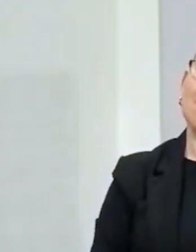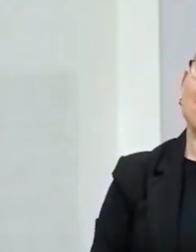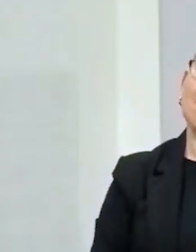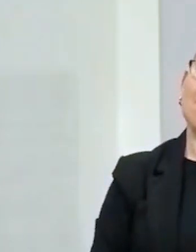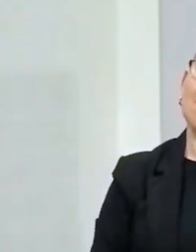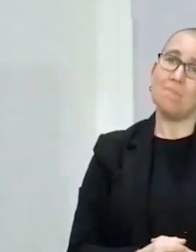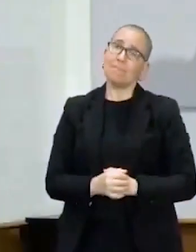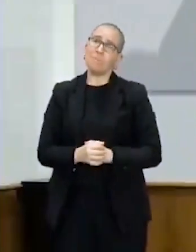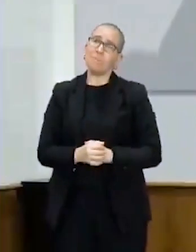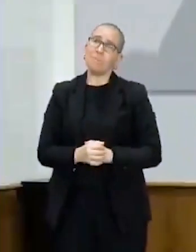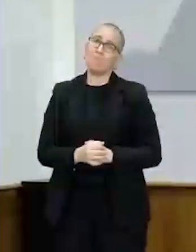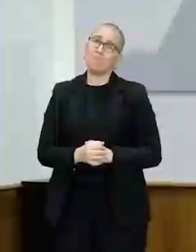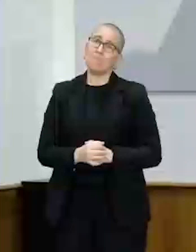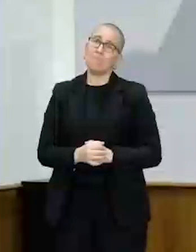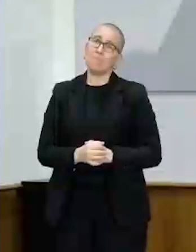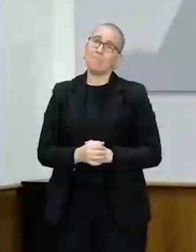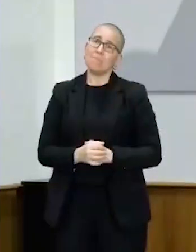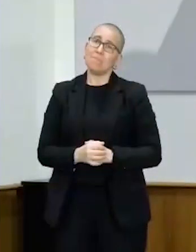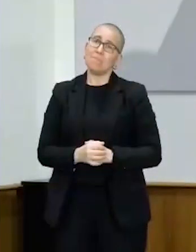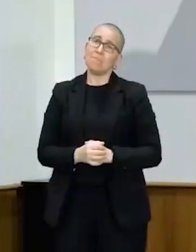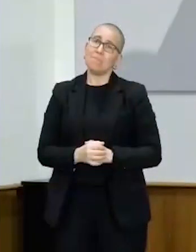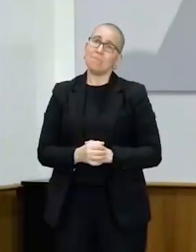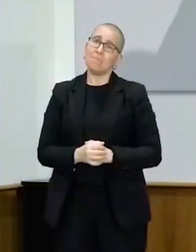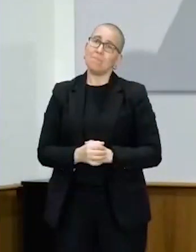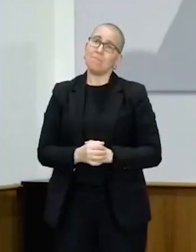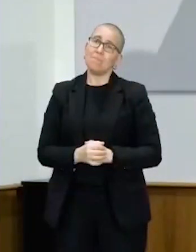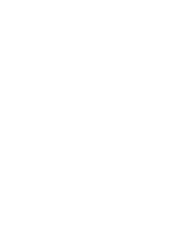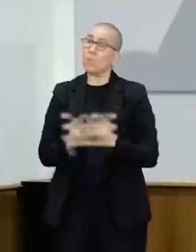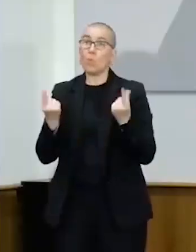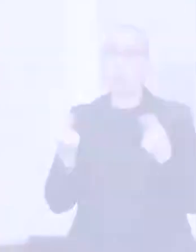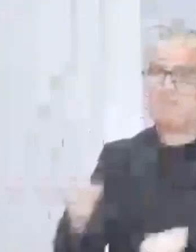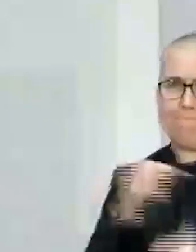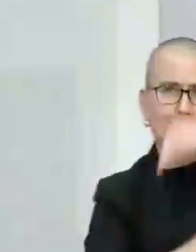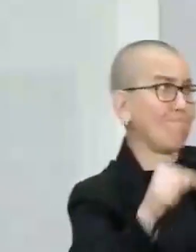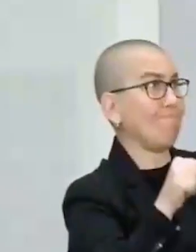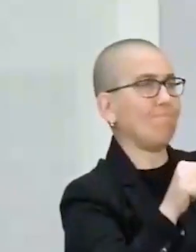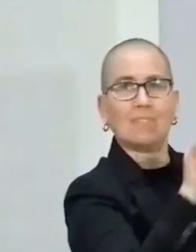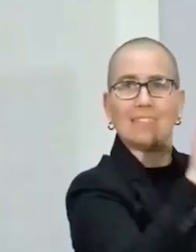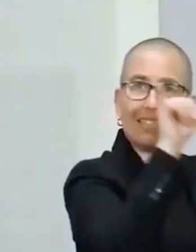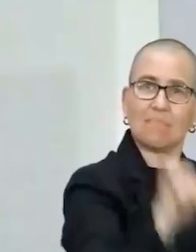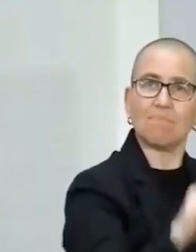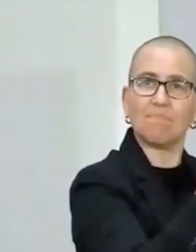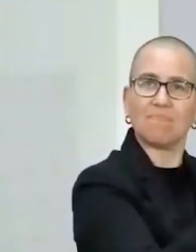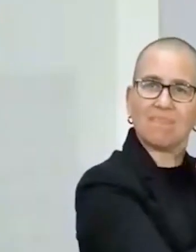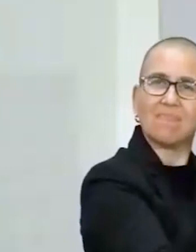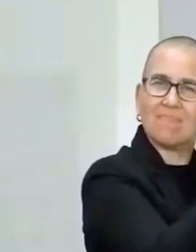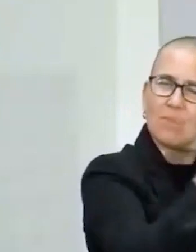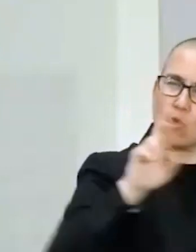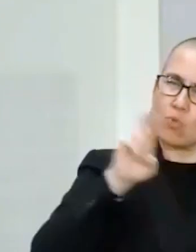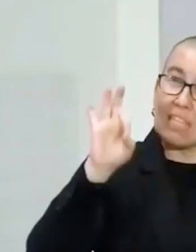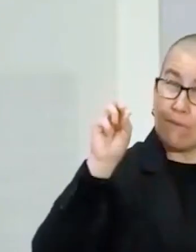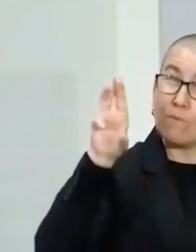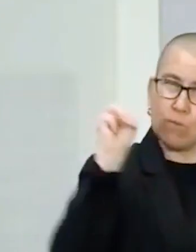of all, let's not even get to him. Don't we have closed caption? Some very simple truths that I think we can all agree on, and let's work from